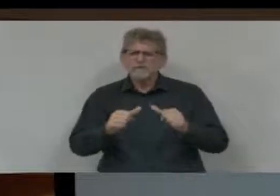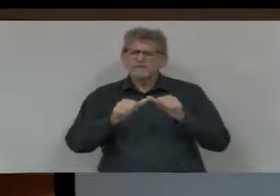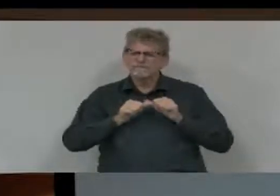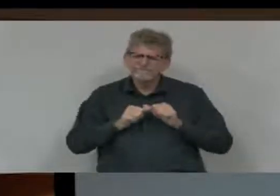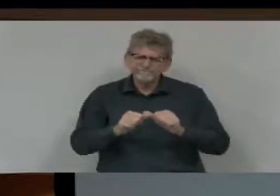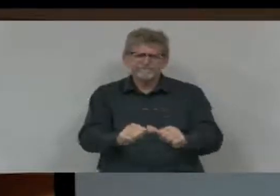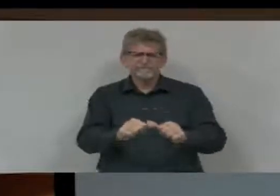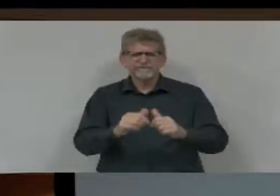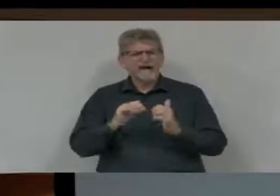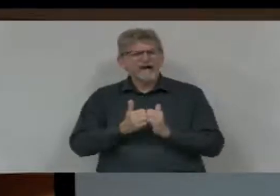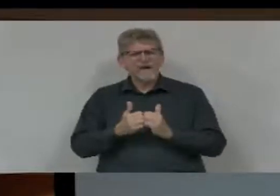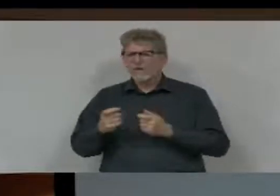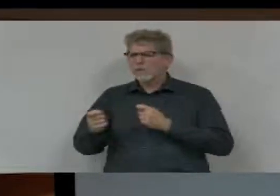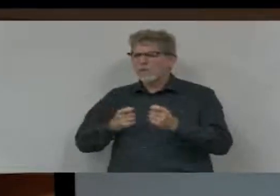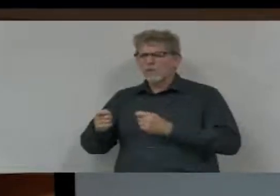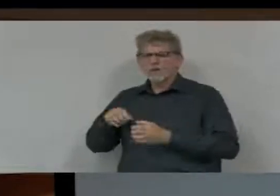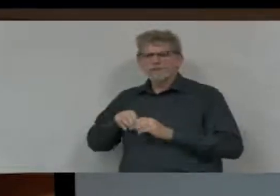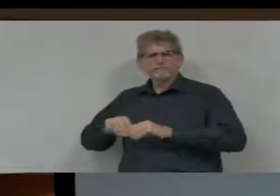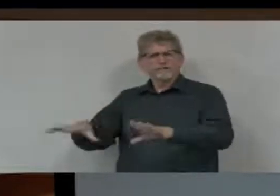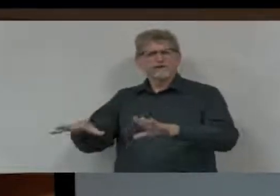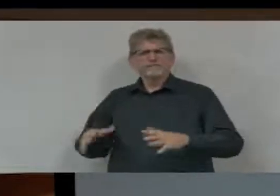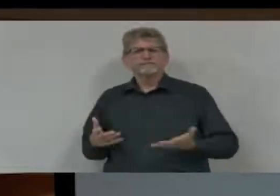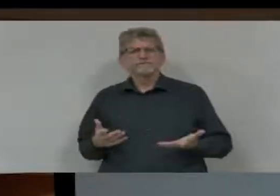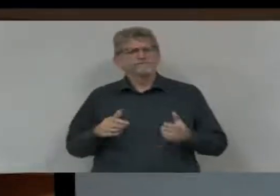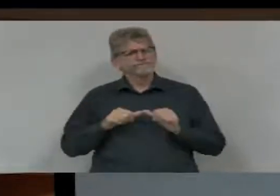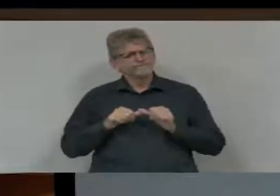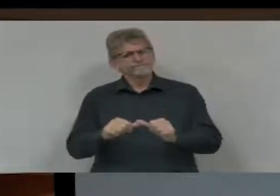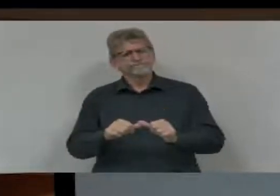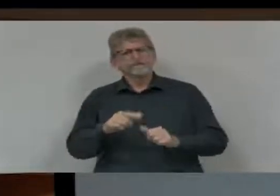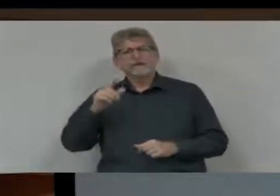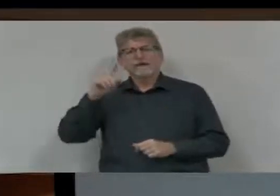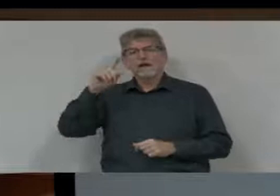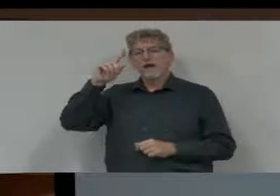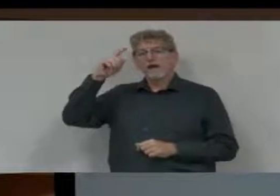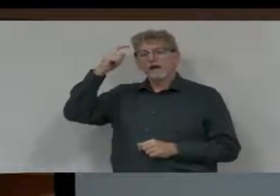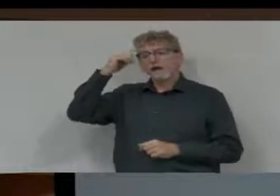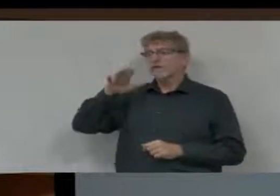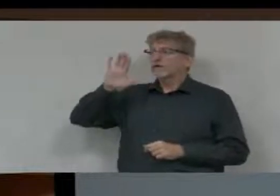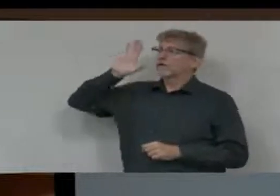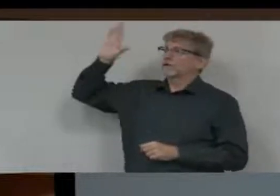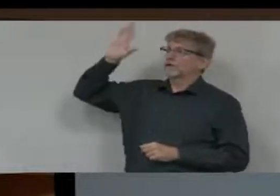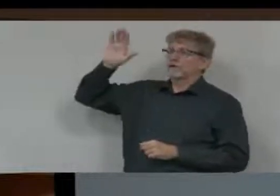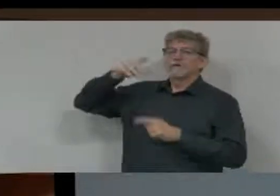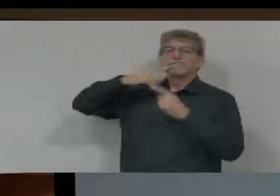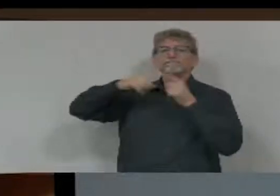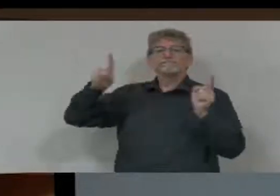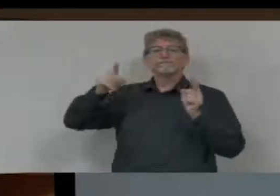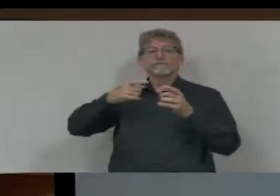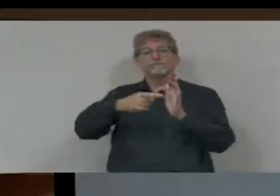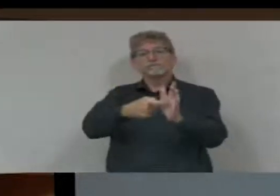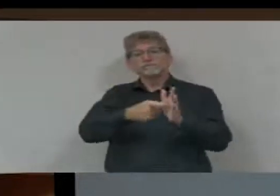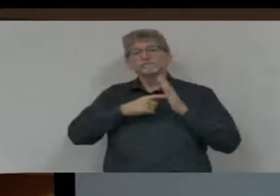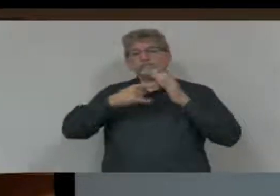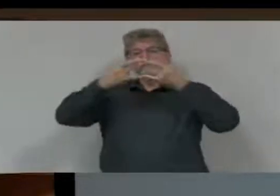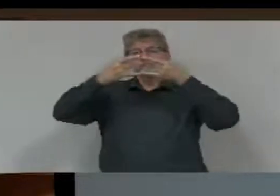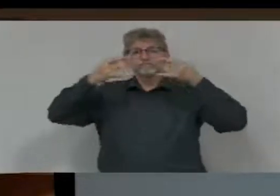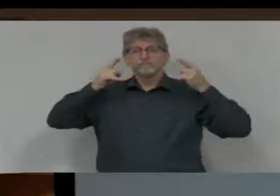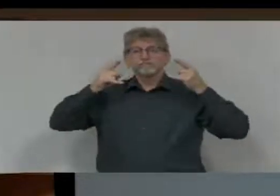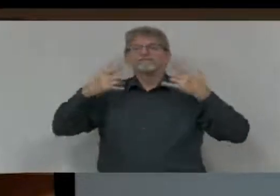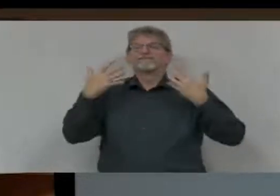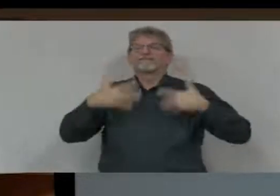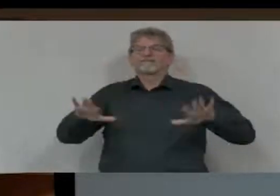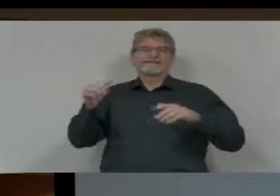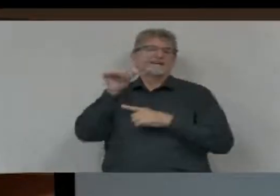virus. Although the governor's statewide mask mandate ended yesterday and COVID-19 vaccines are becoming more available,